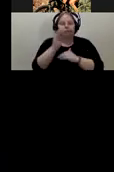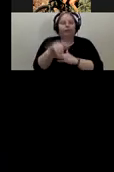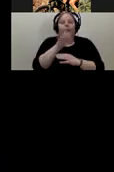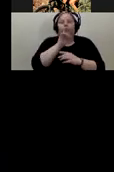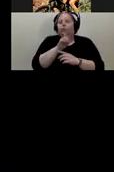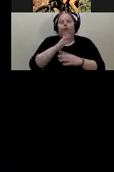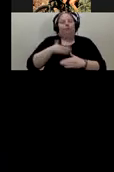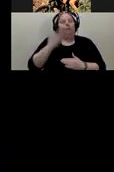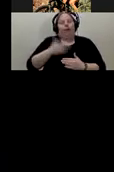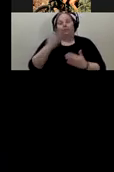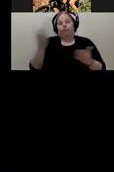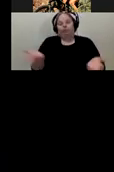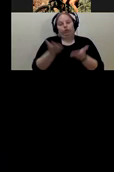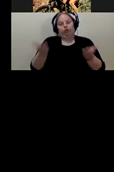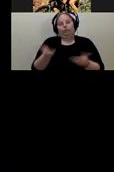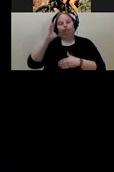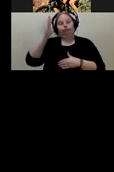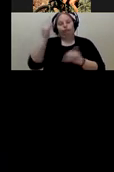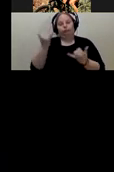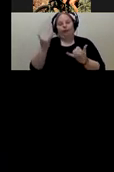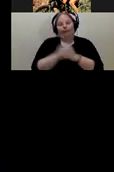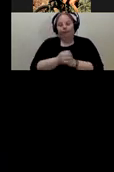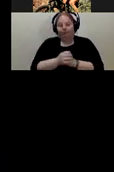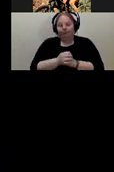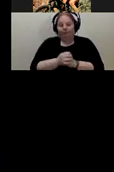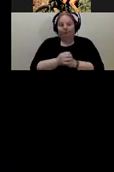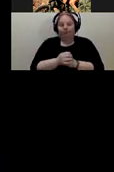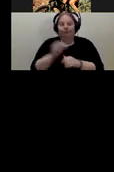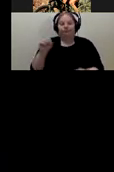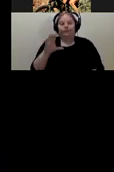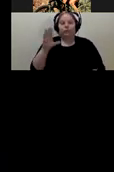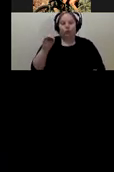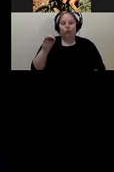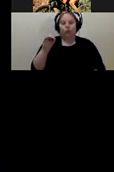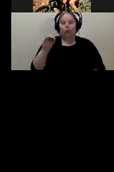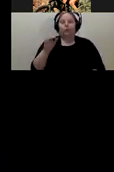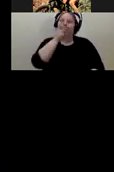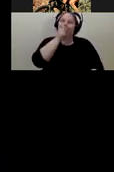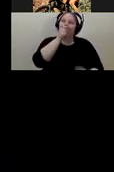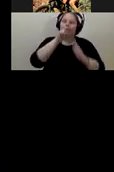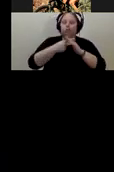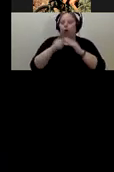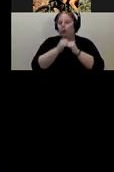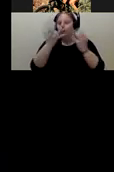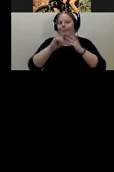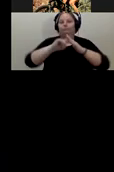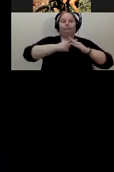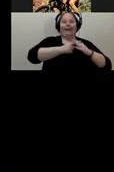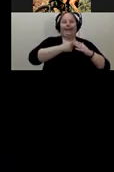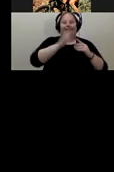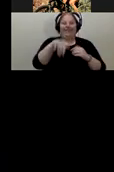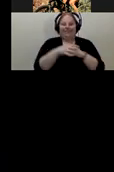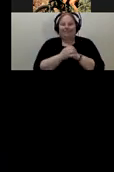I'm really glad to be able to be here today. So let's see, where should we start? Let's start at the beginning.